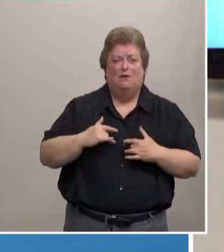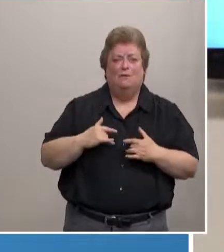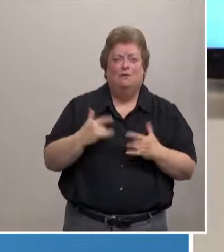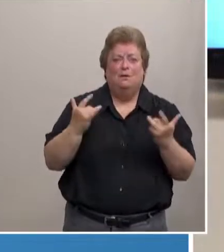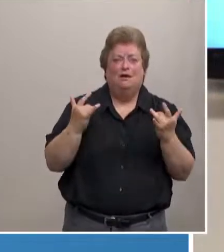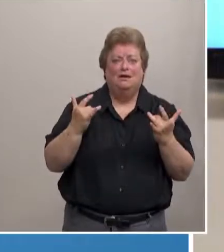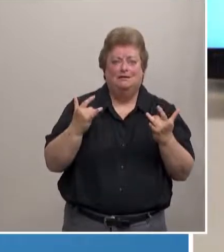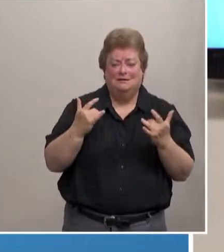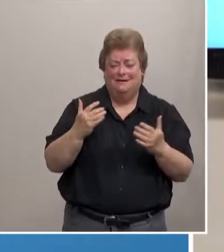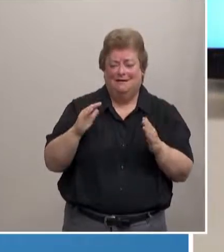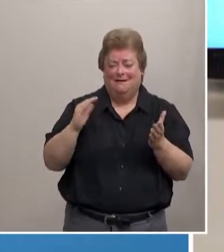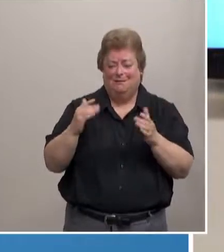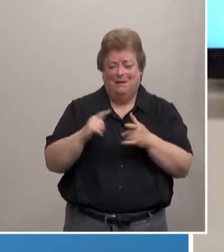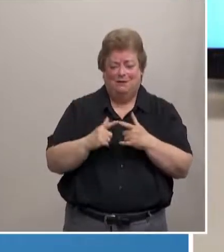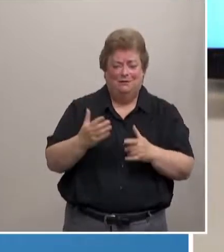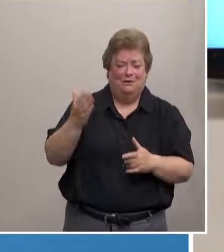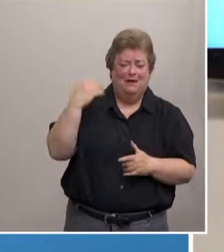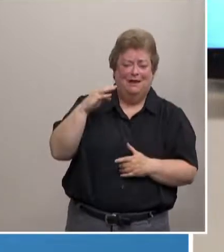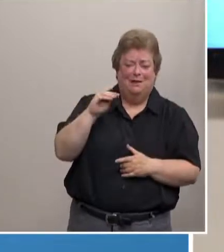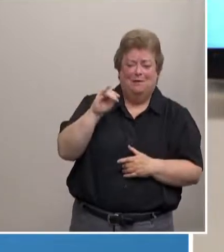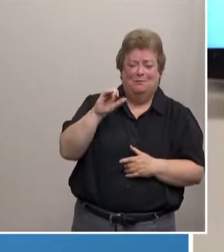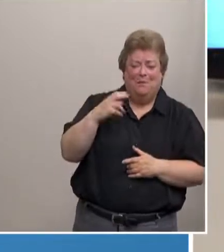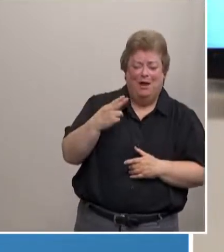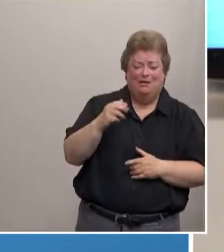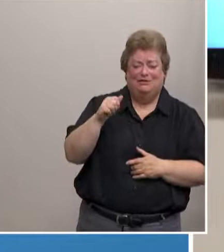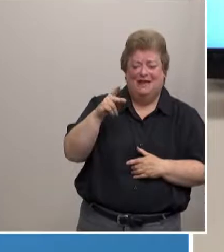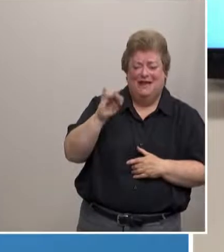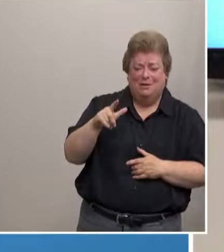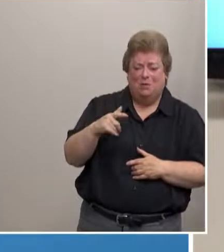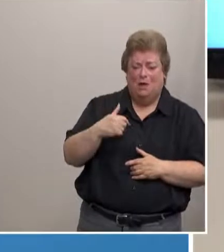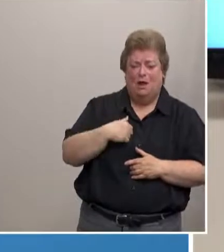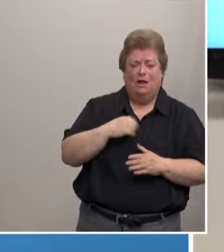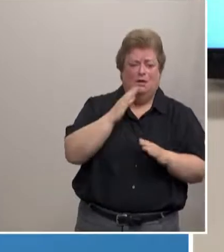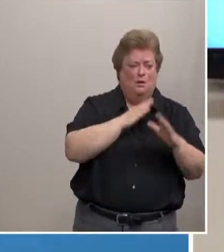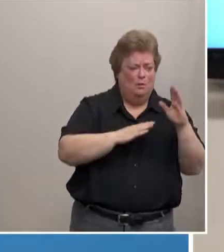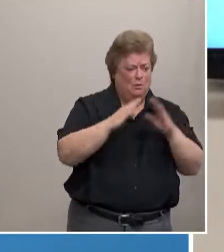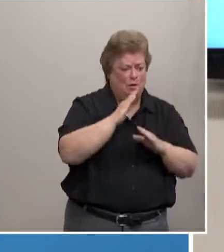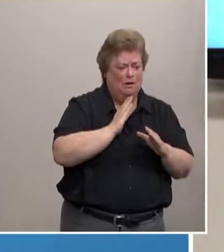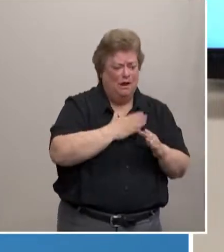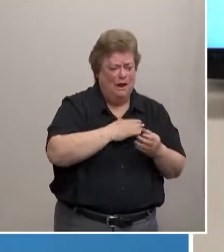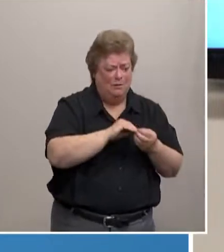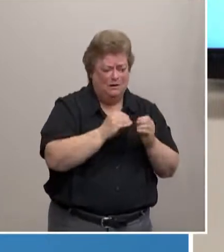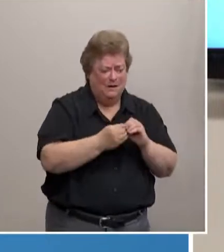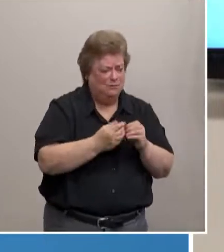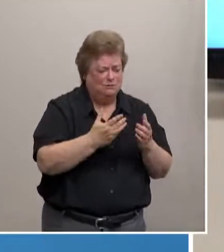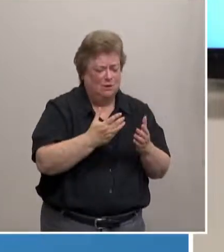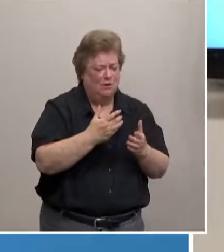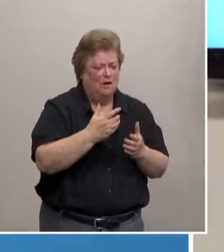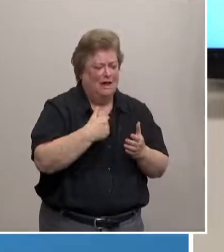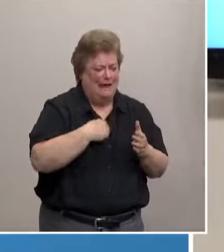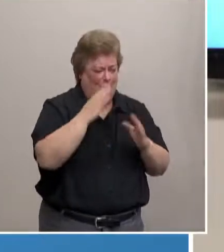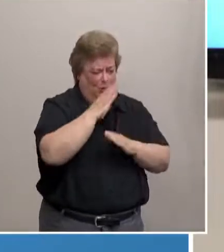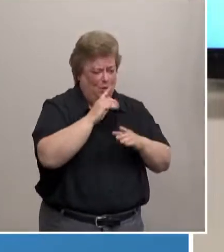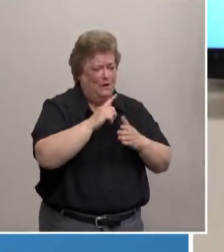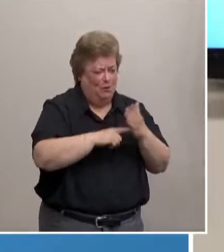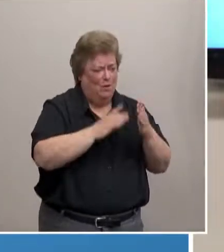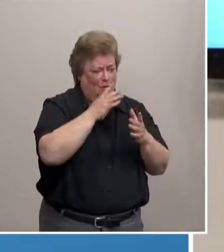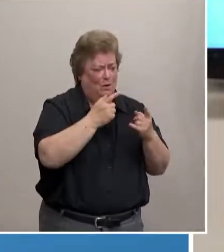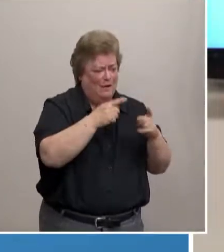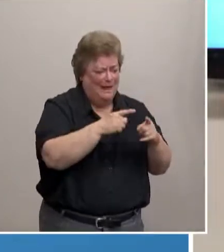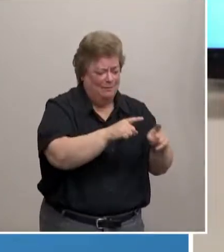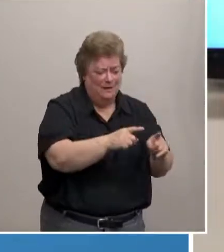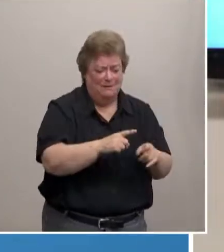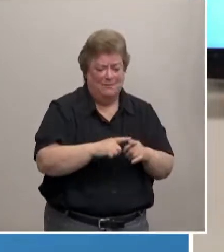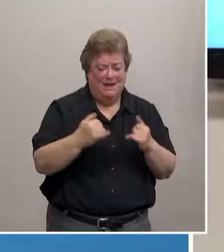Back last March and April, when I saw 6 cases, I was really worried about what was to come. So I expect good